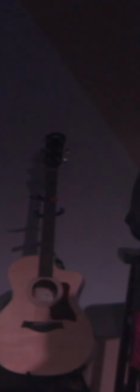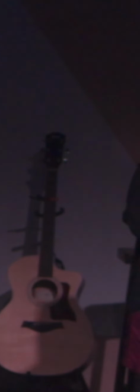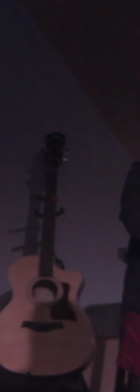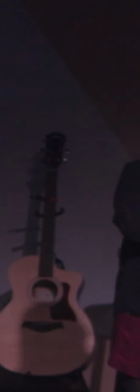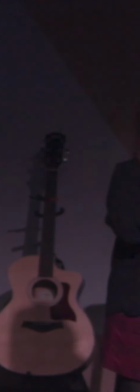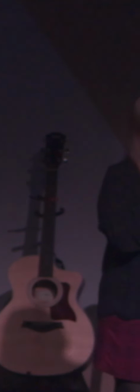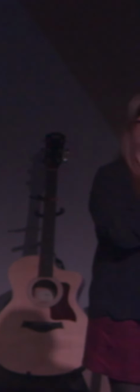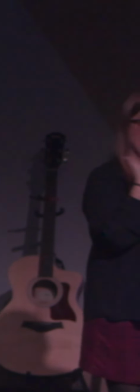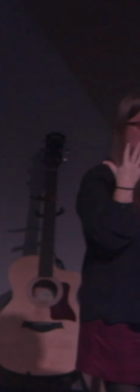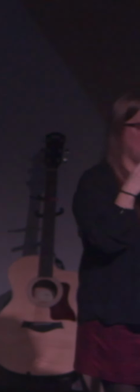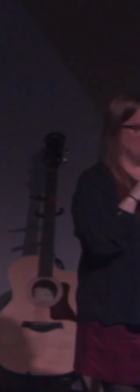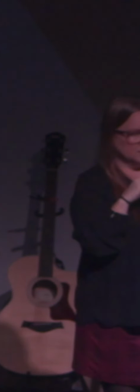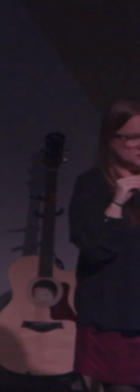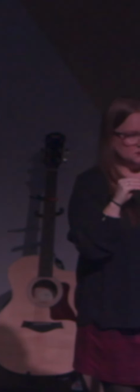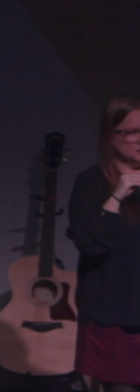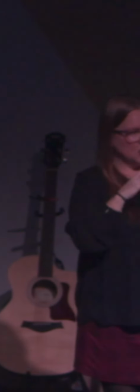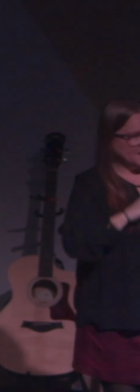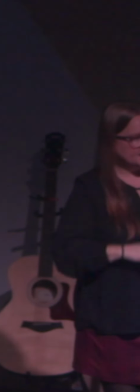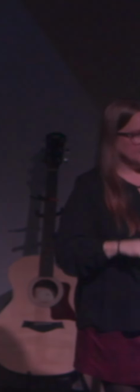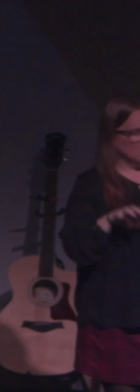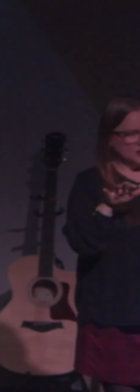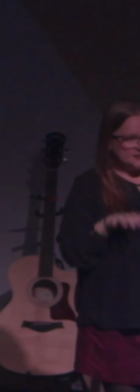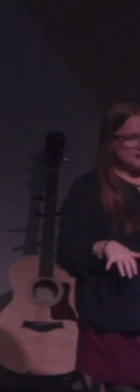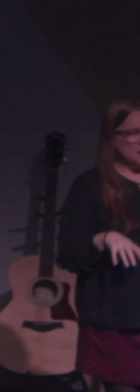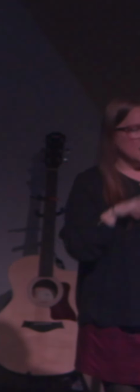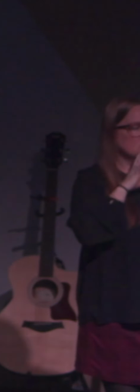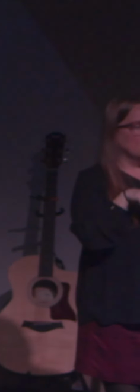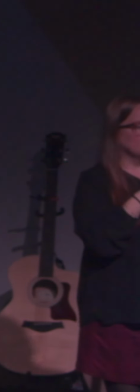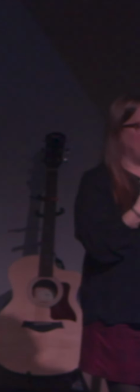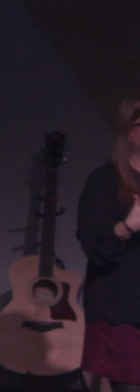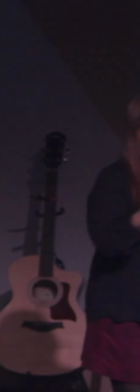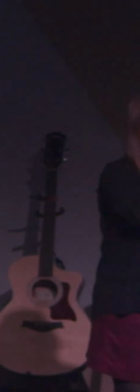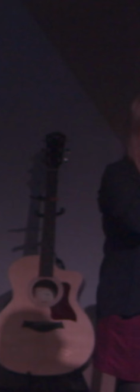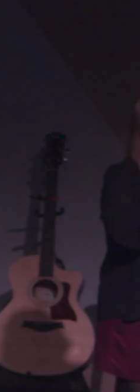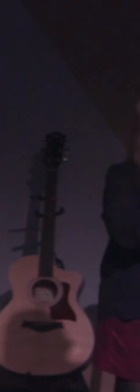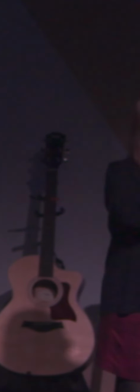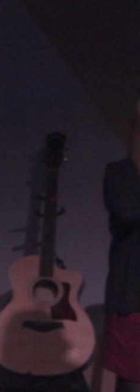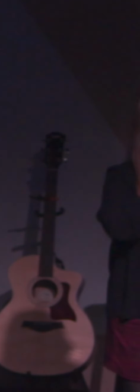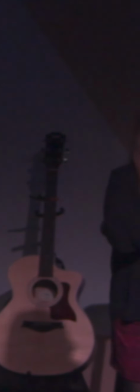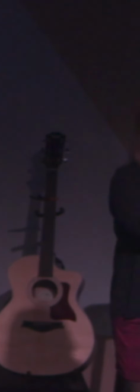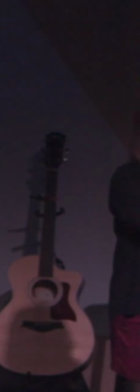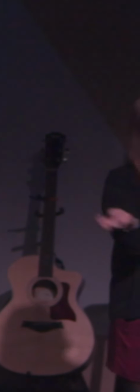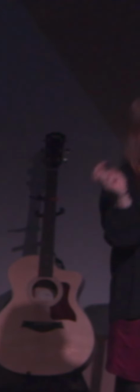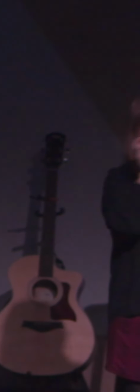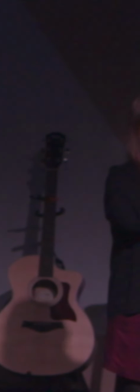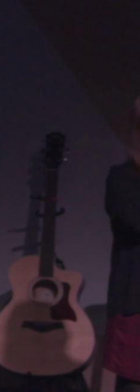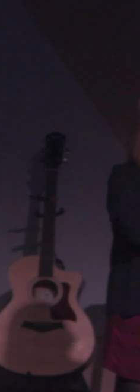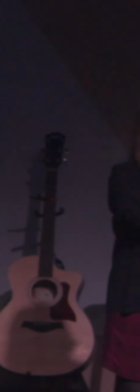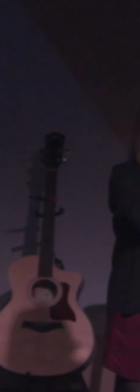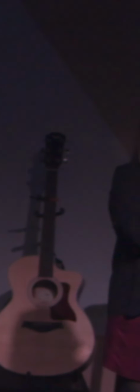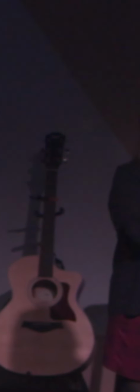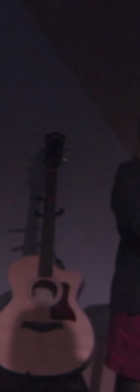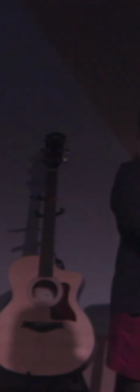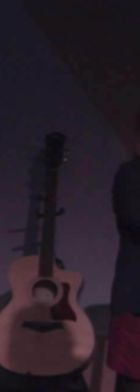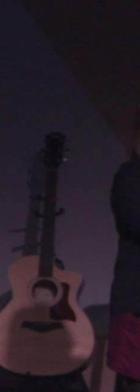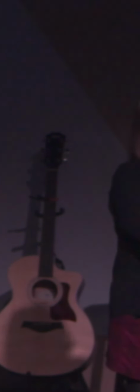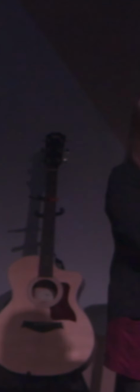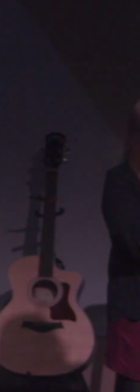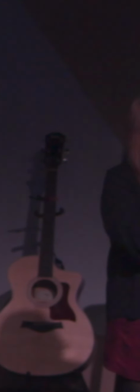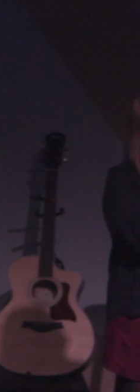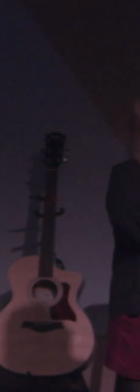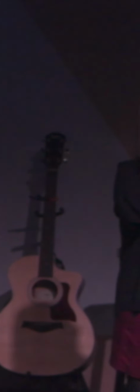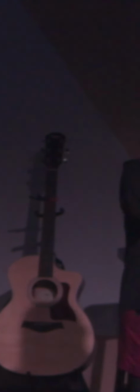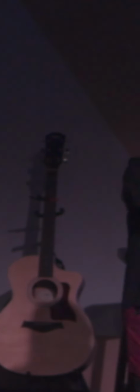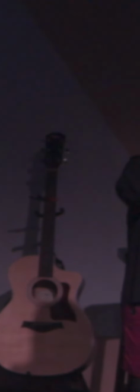of commentaries and a lot of things that I had read talk about a banquet feast, because that comes up over and over again in Scripture, and it's a picture of